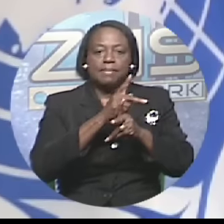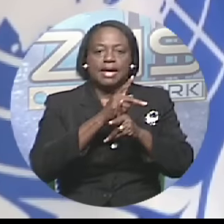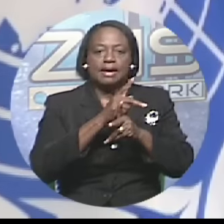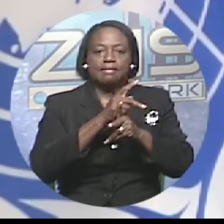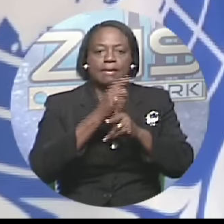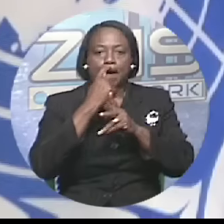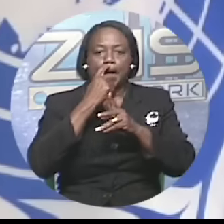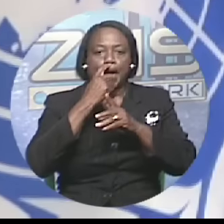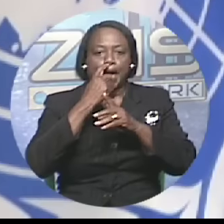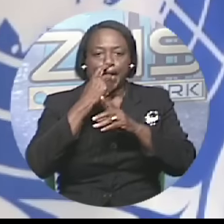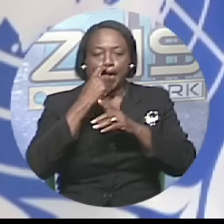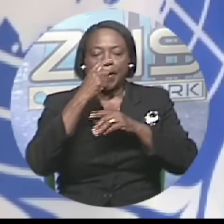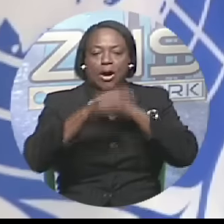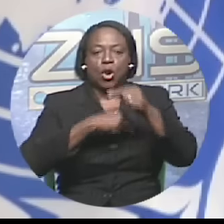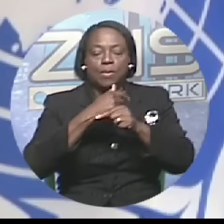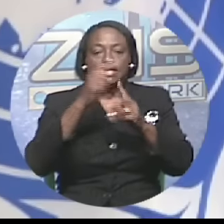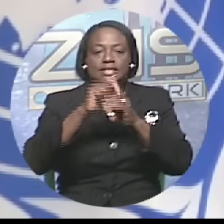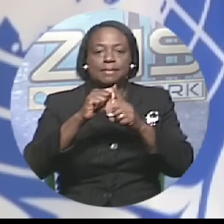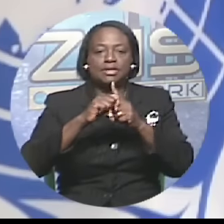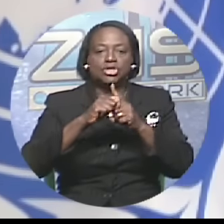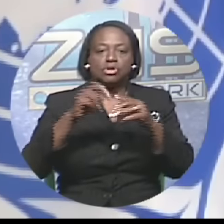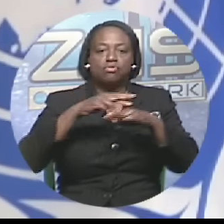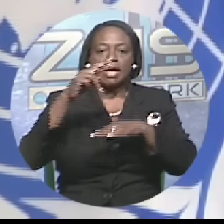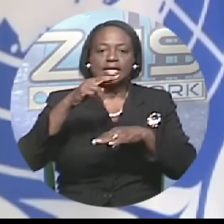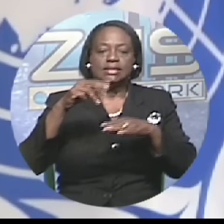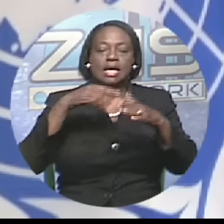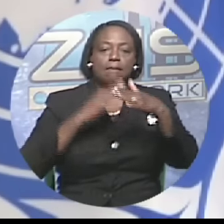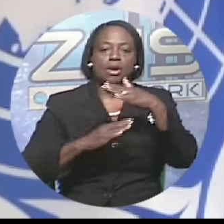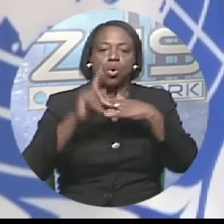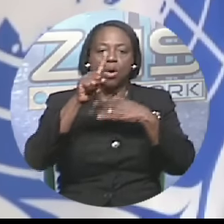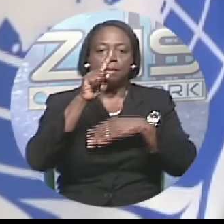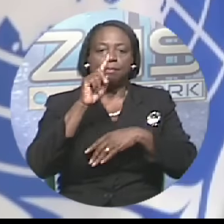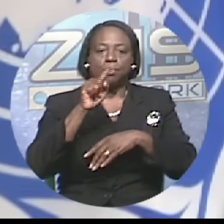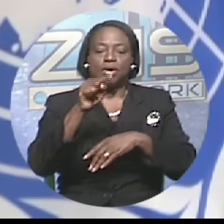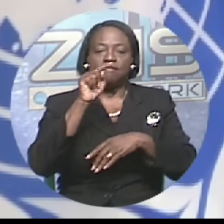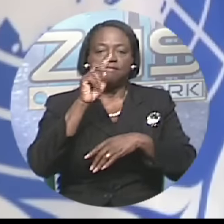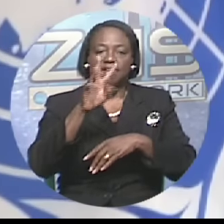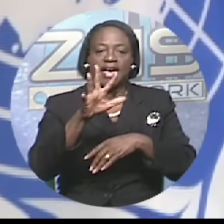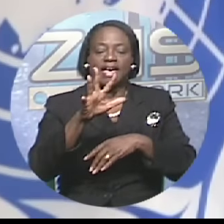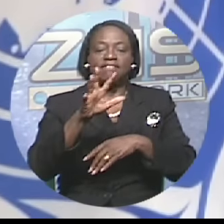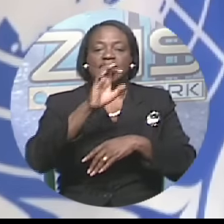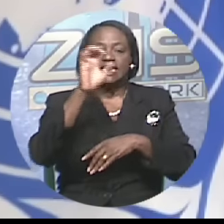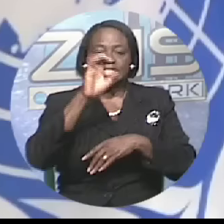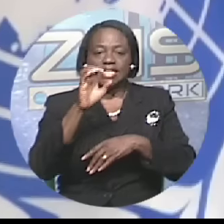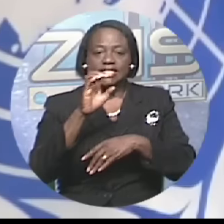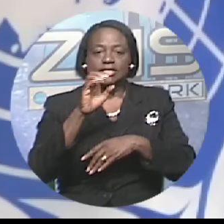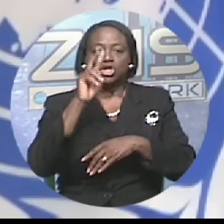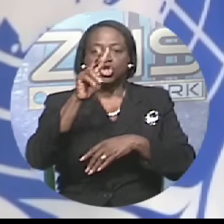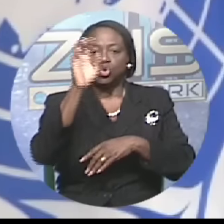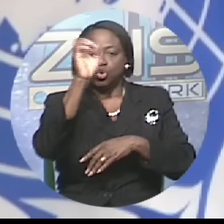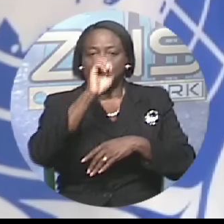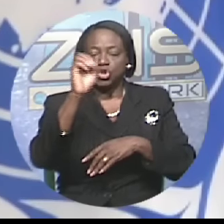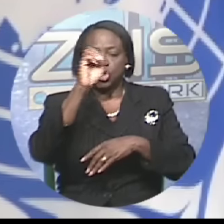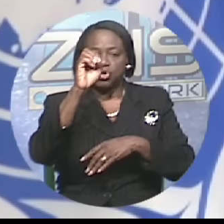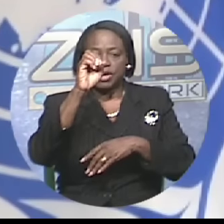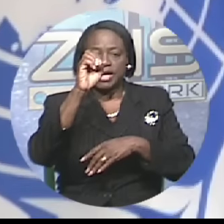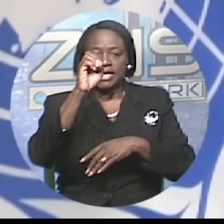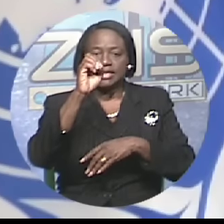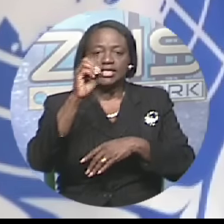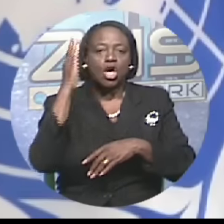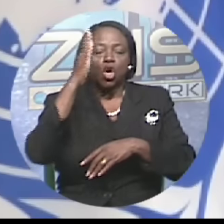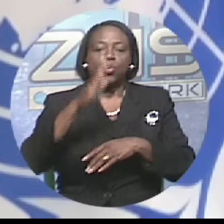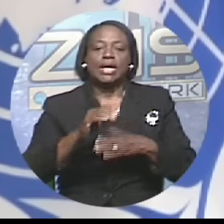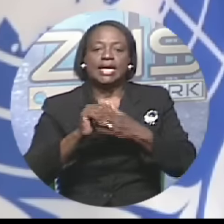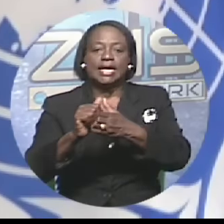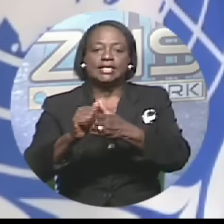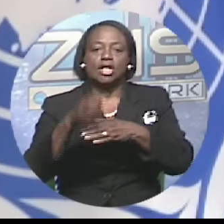rise below 1.5 degrees Celsius. The 2 degrees goal, which many espouse, will lead to